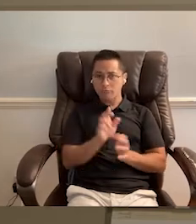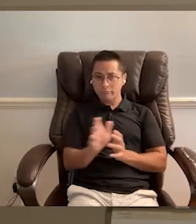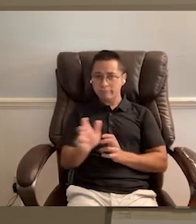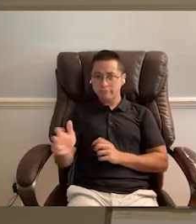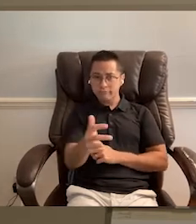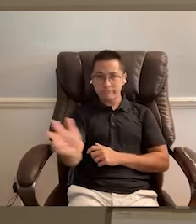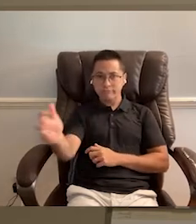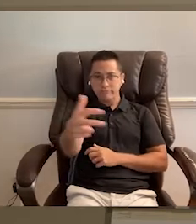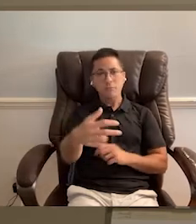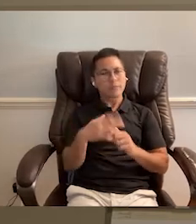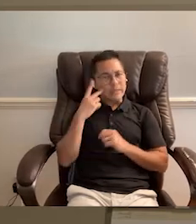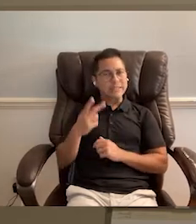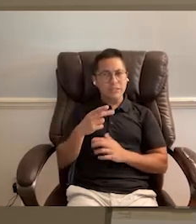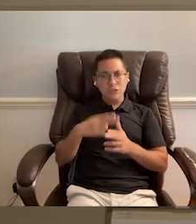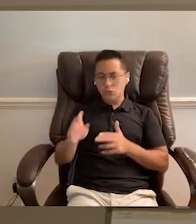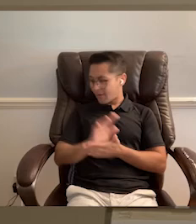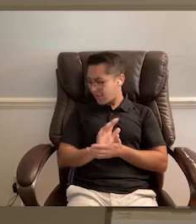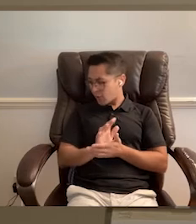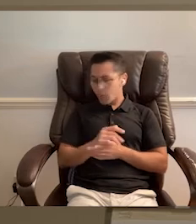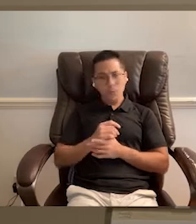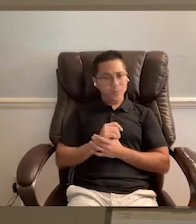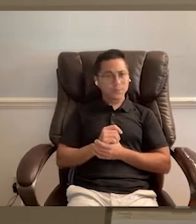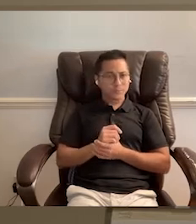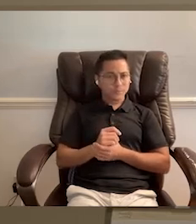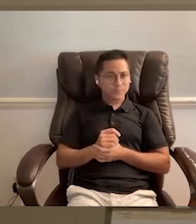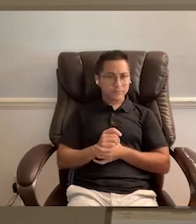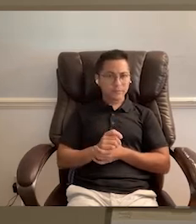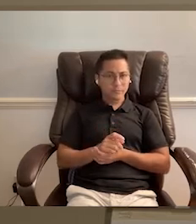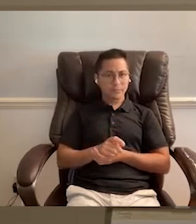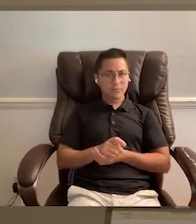how many people know a person who has visual impairment?